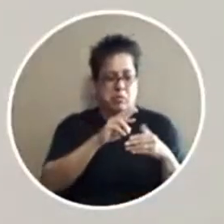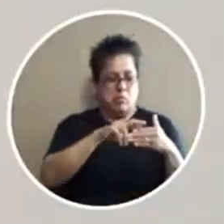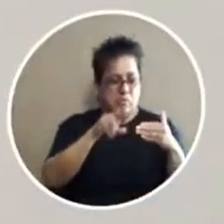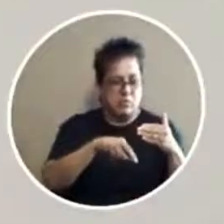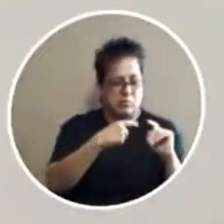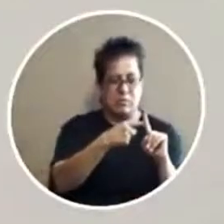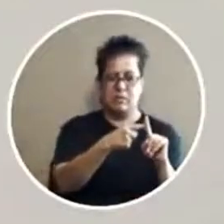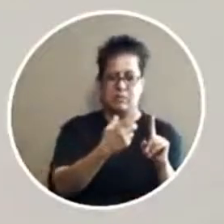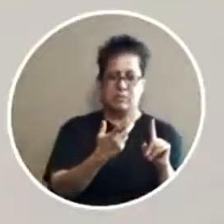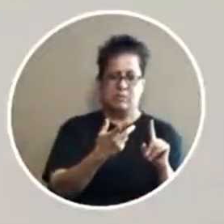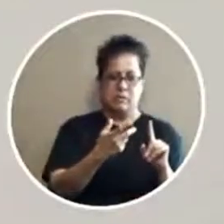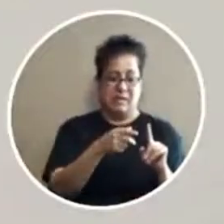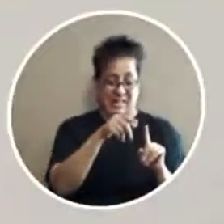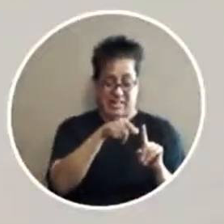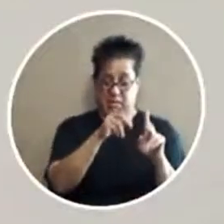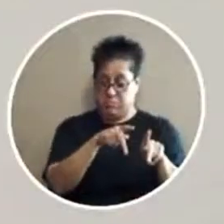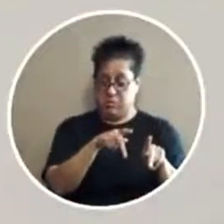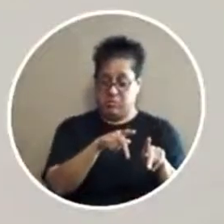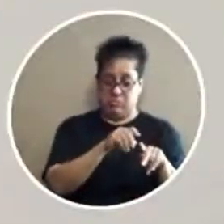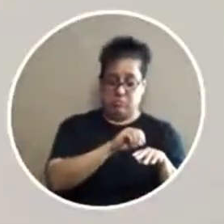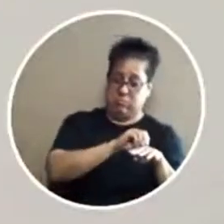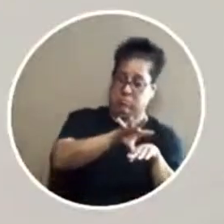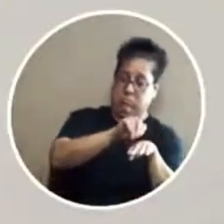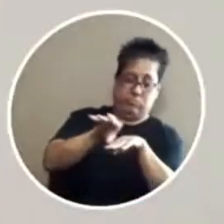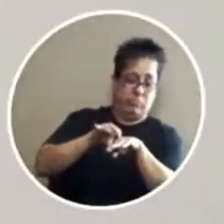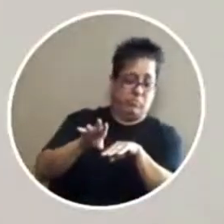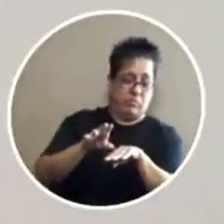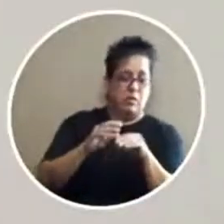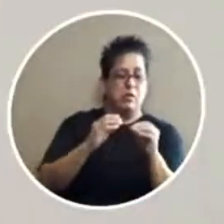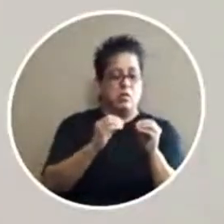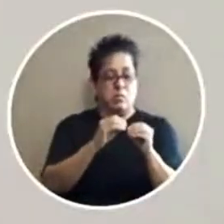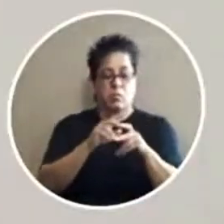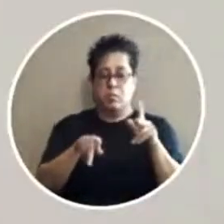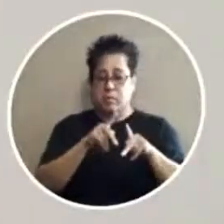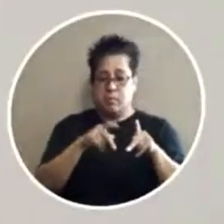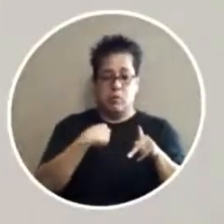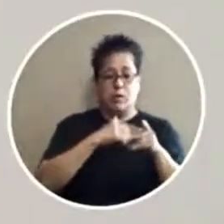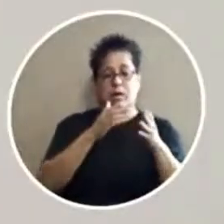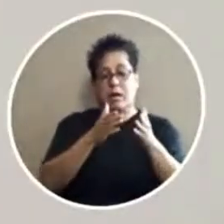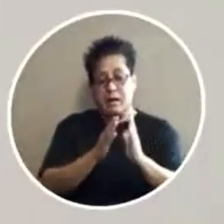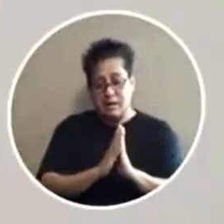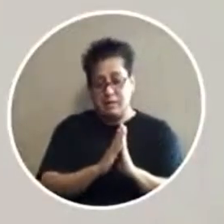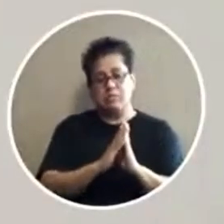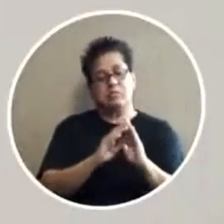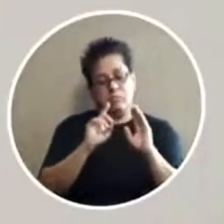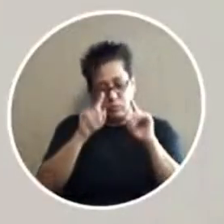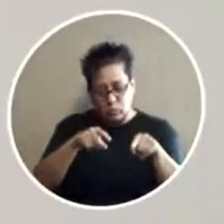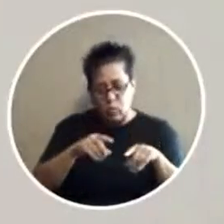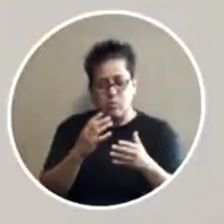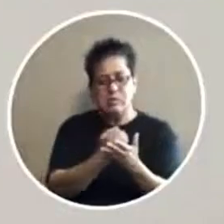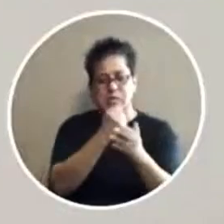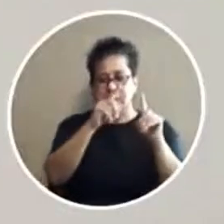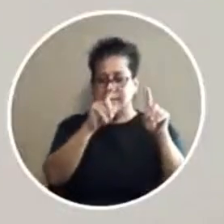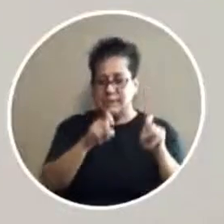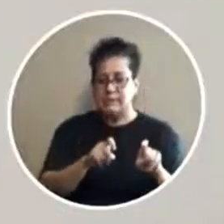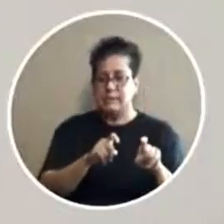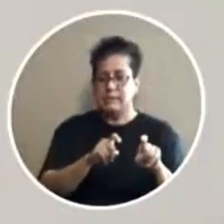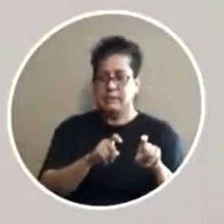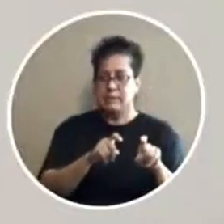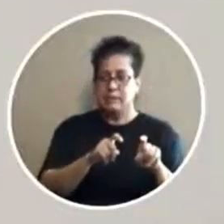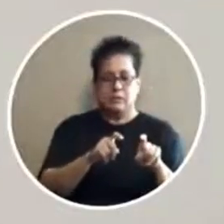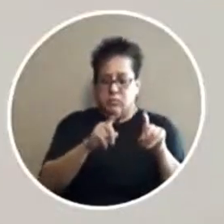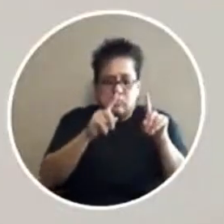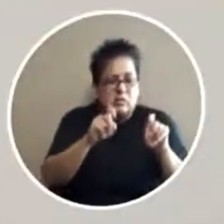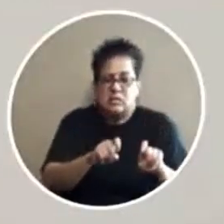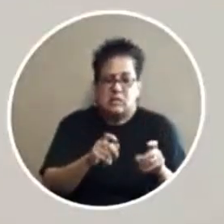they are infections and they can infect other people. So the more people we are calling on the community to test, just